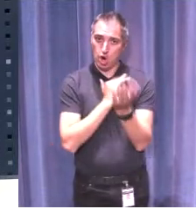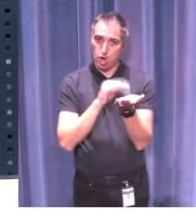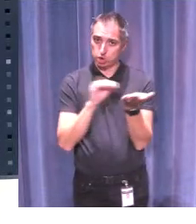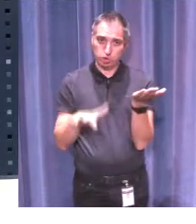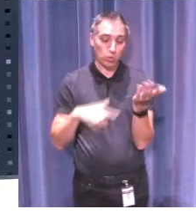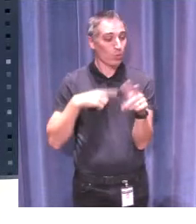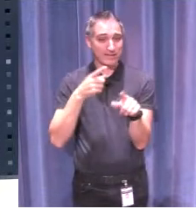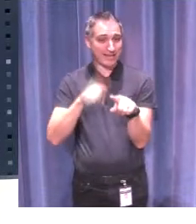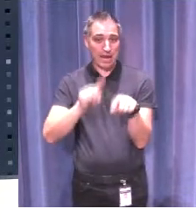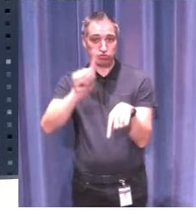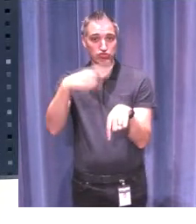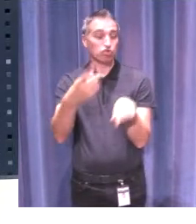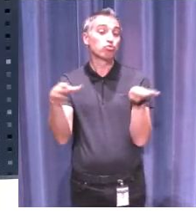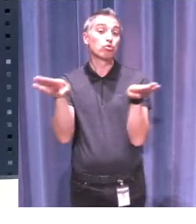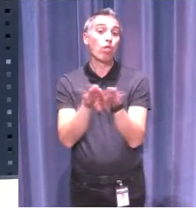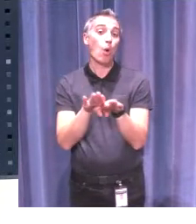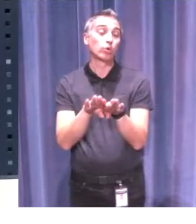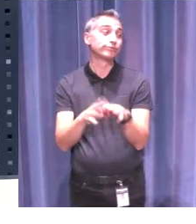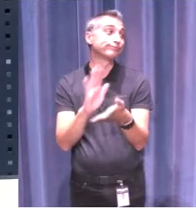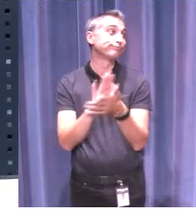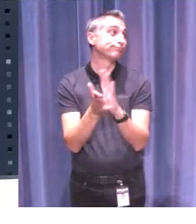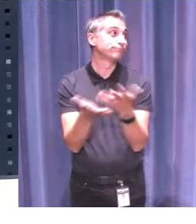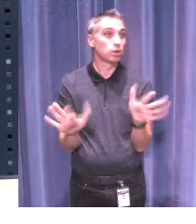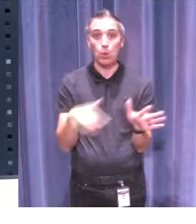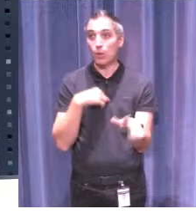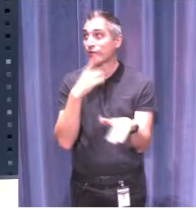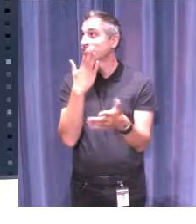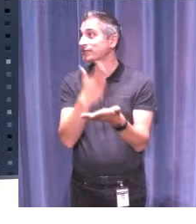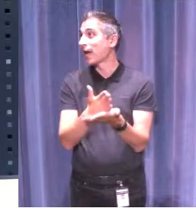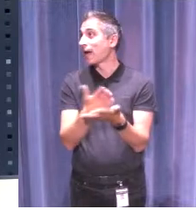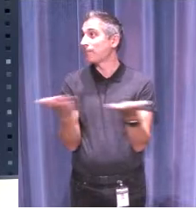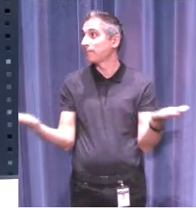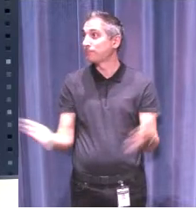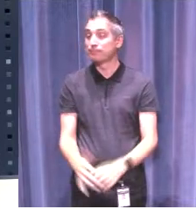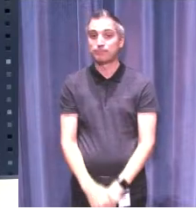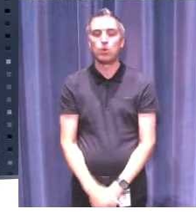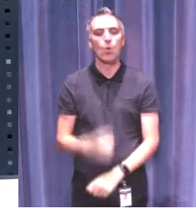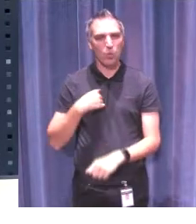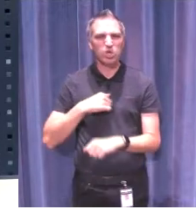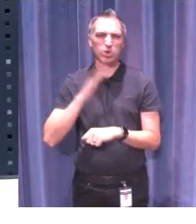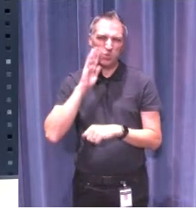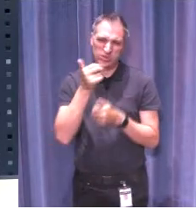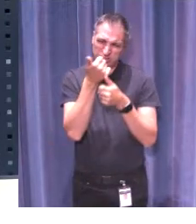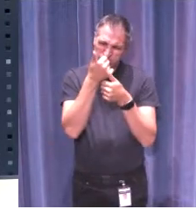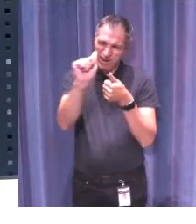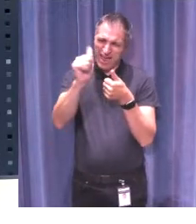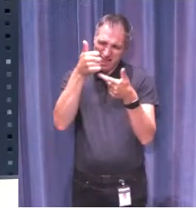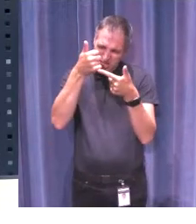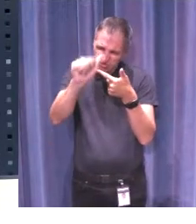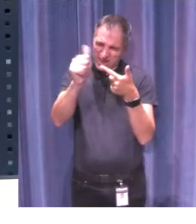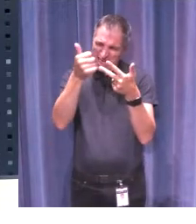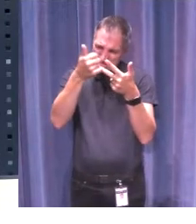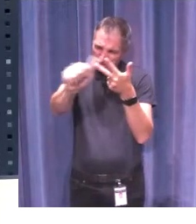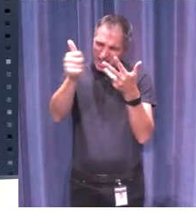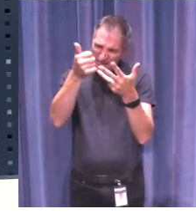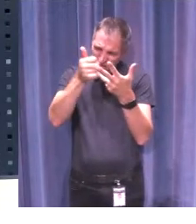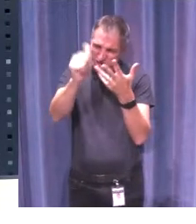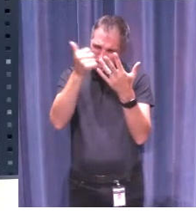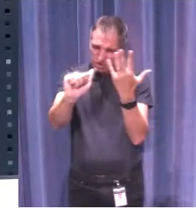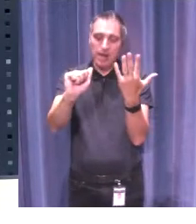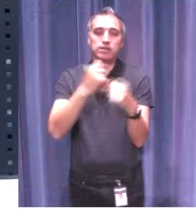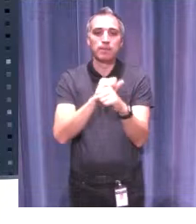going to close. We weren't just going to stop being a school. We were going to exhaust every option to make sure that we move